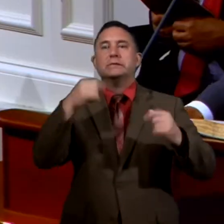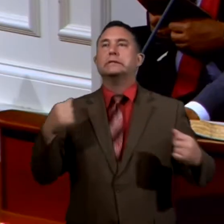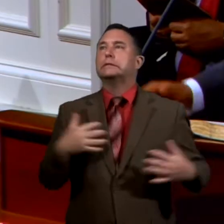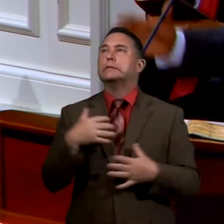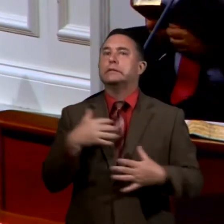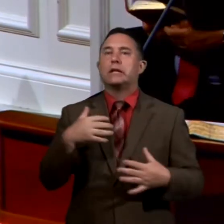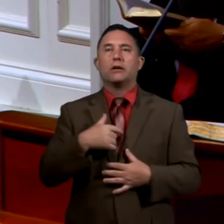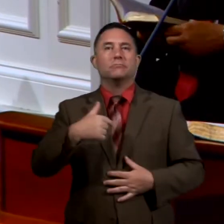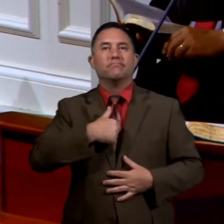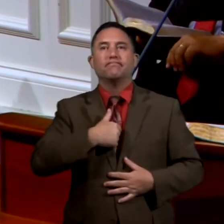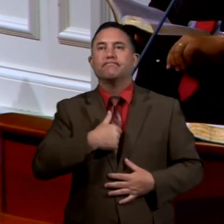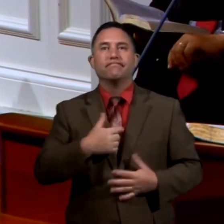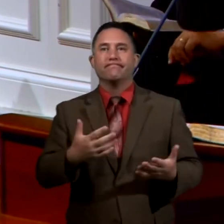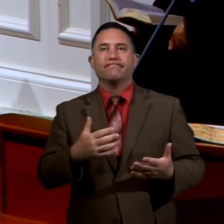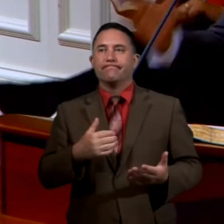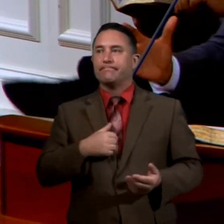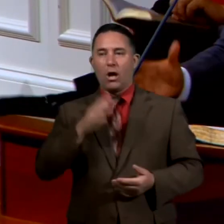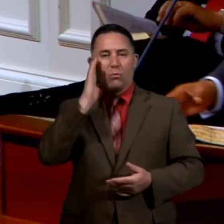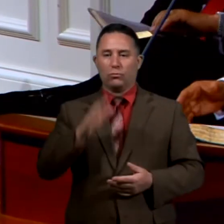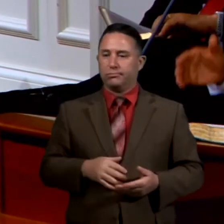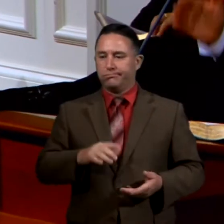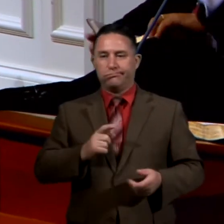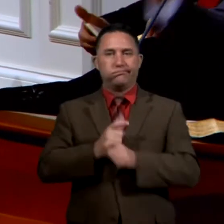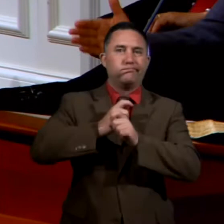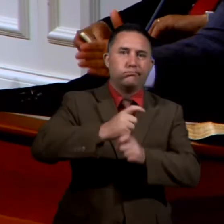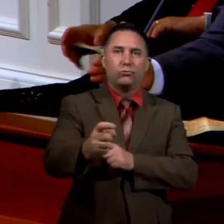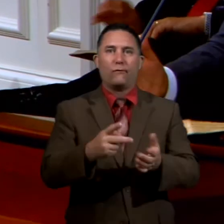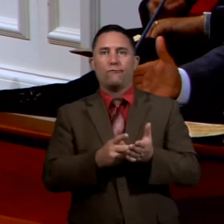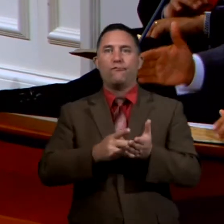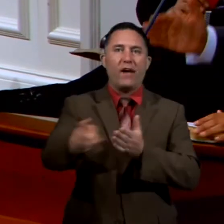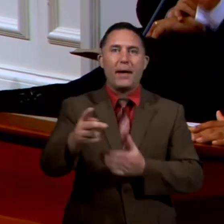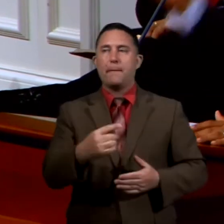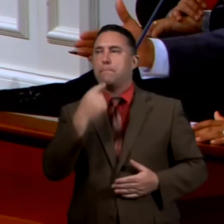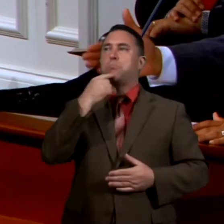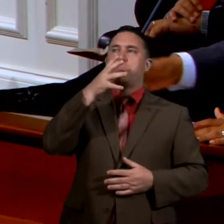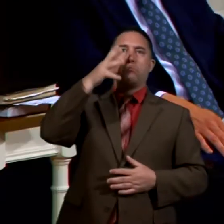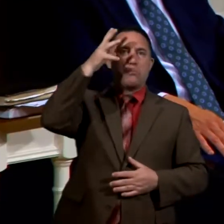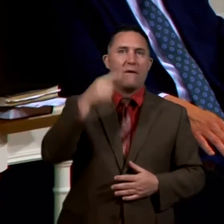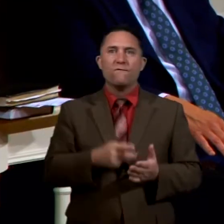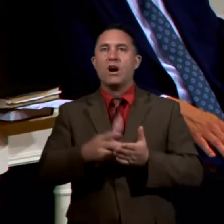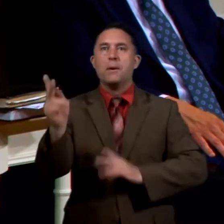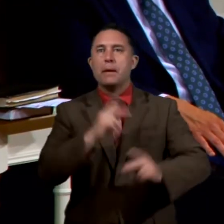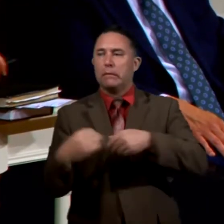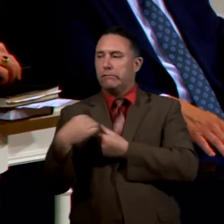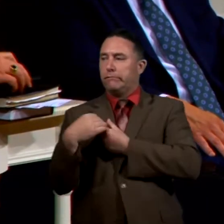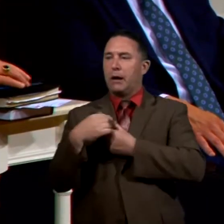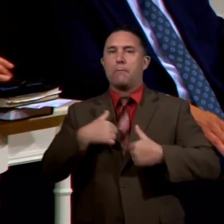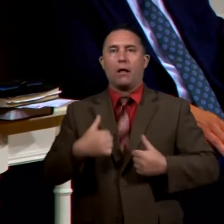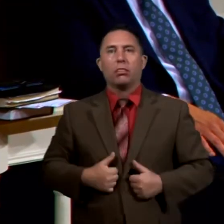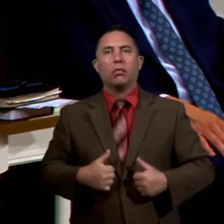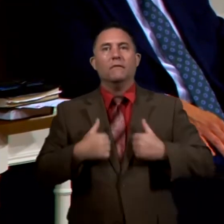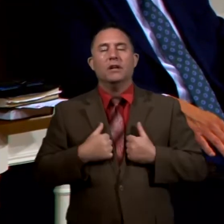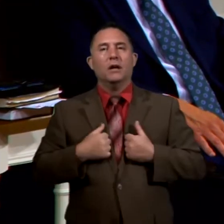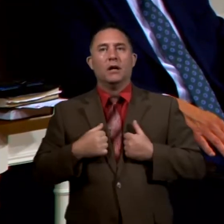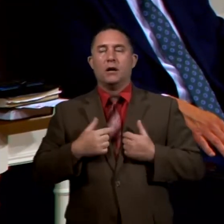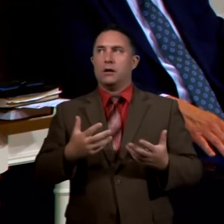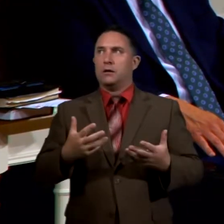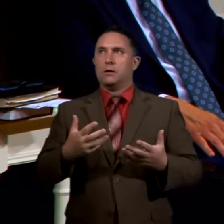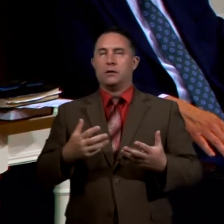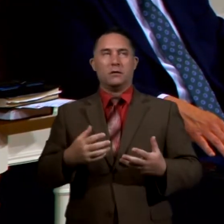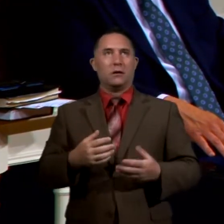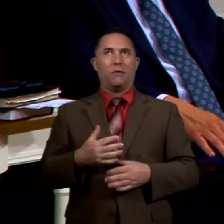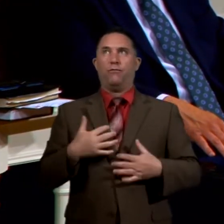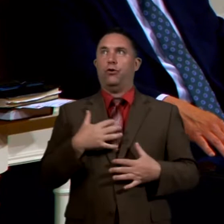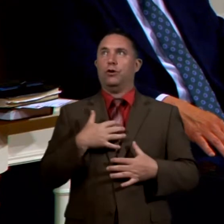to death that I just was going to blow it. I was going to fail my parents. I was going to fail those that had invested in my life. And I was just gripped with